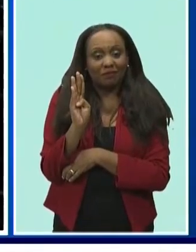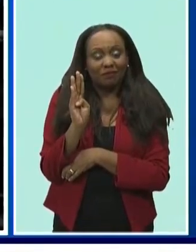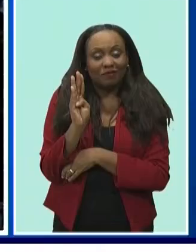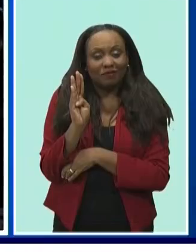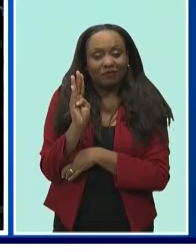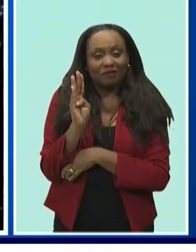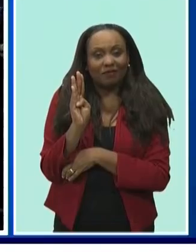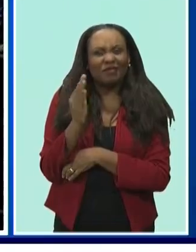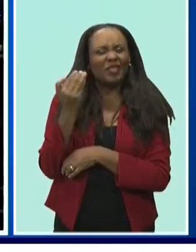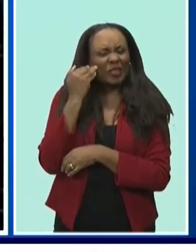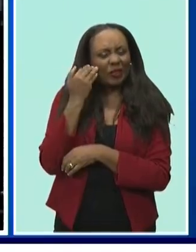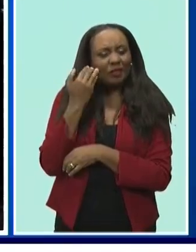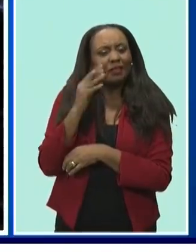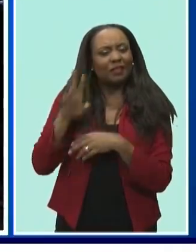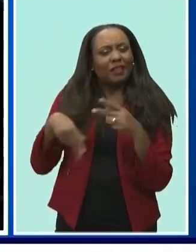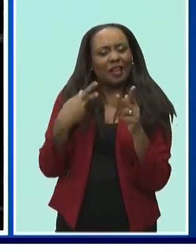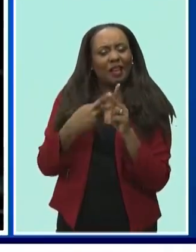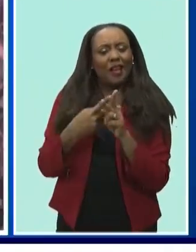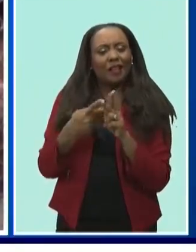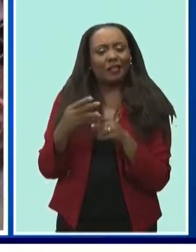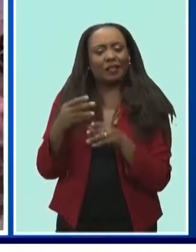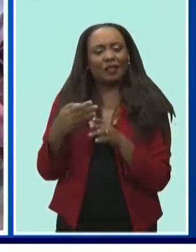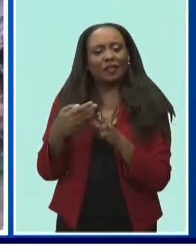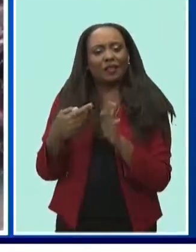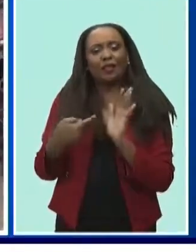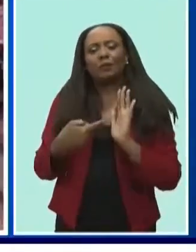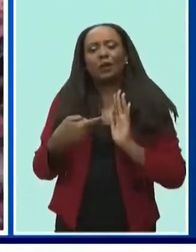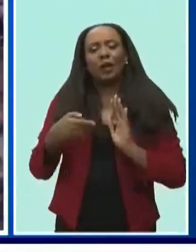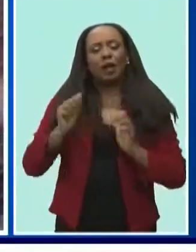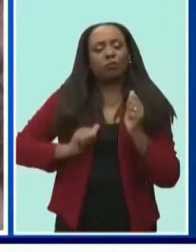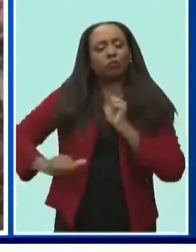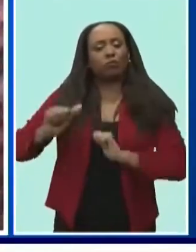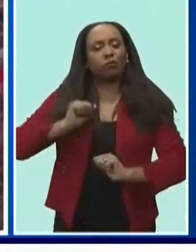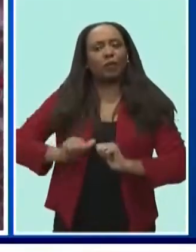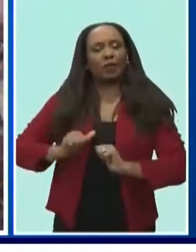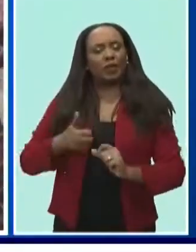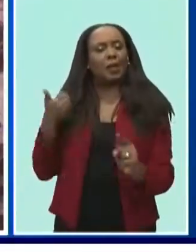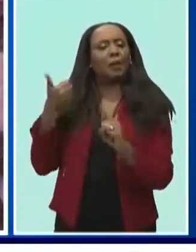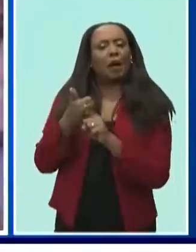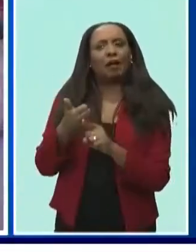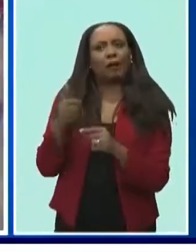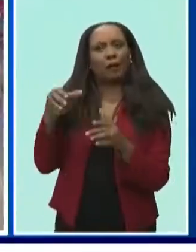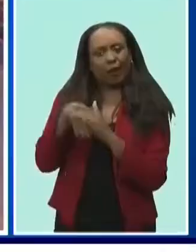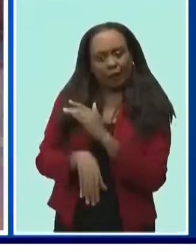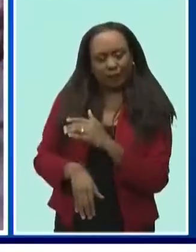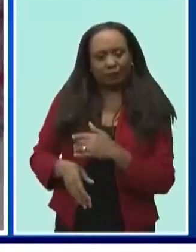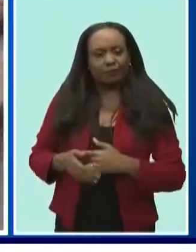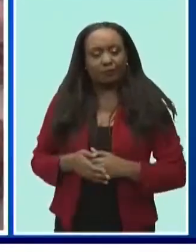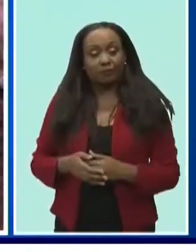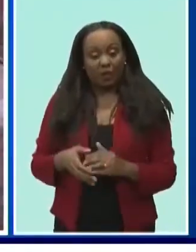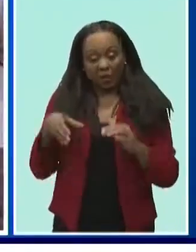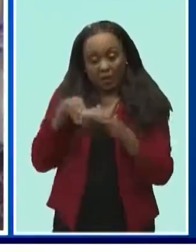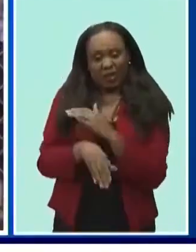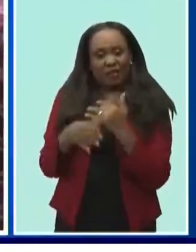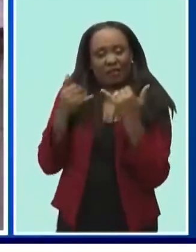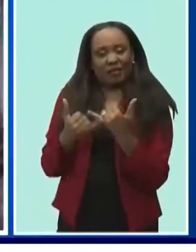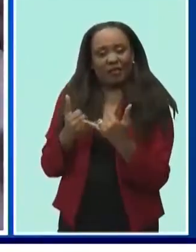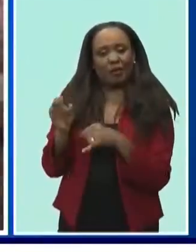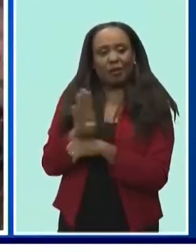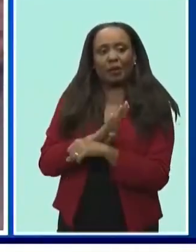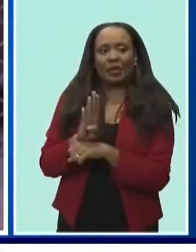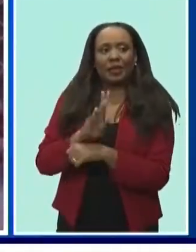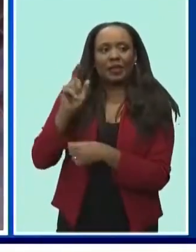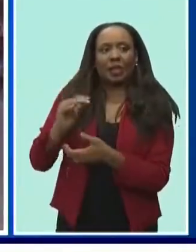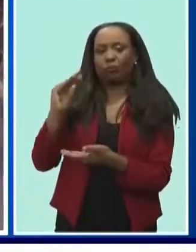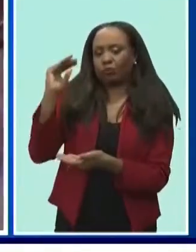convinced that this type of show can make an impact on the crime situation in the region. The violence right now in Barbados, I think that we need